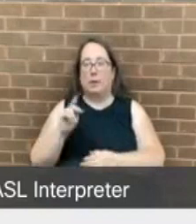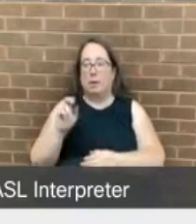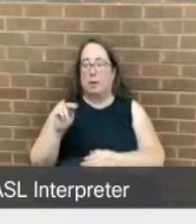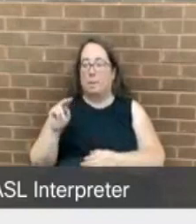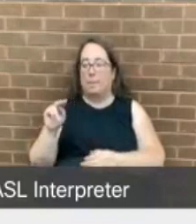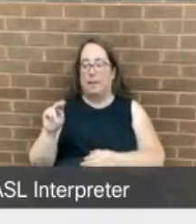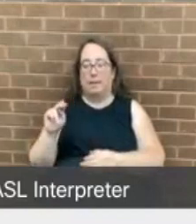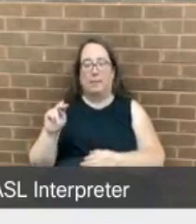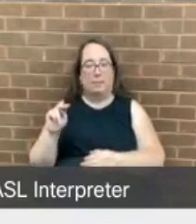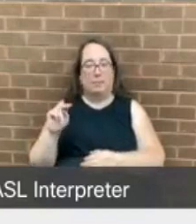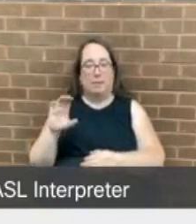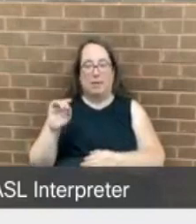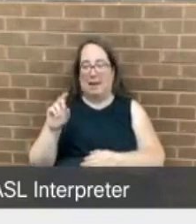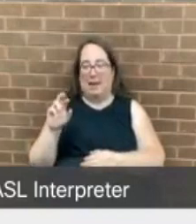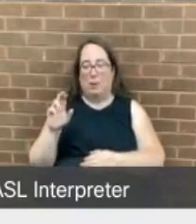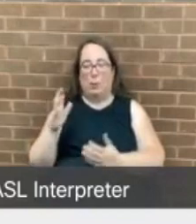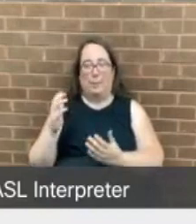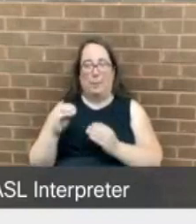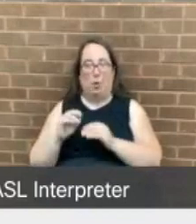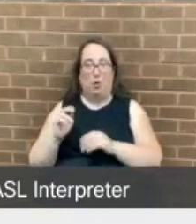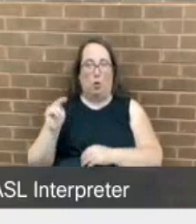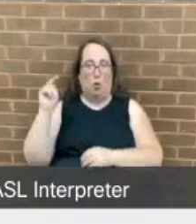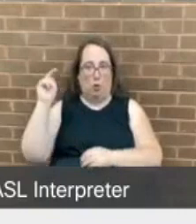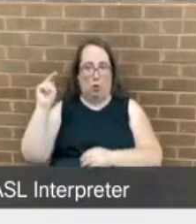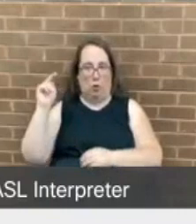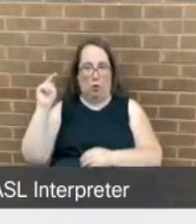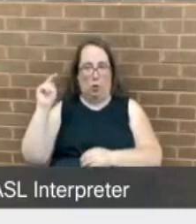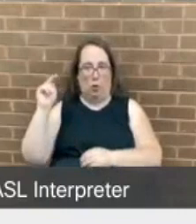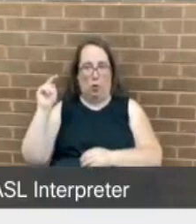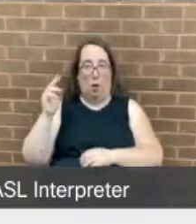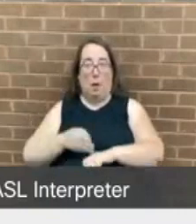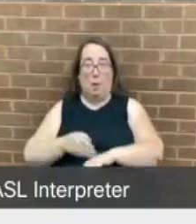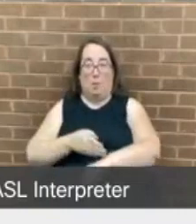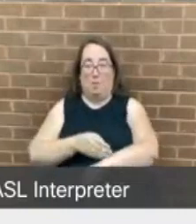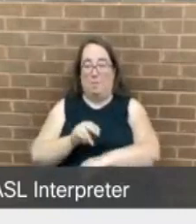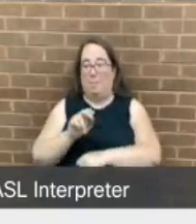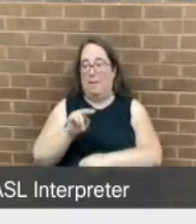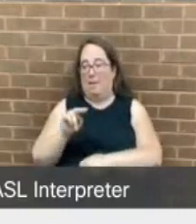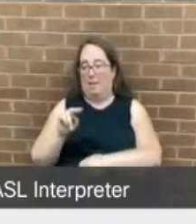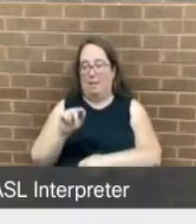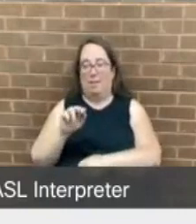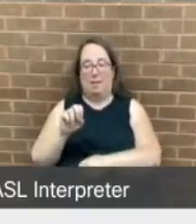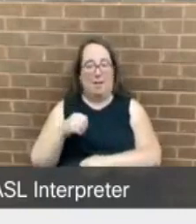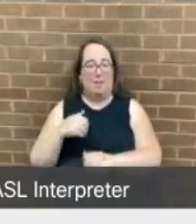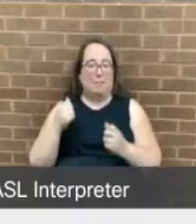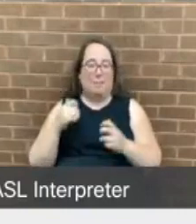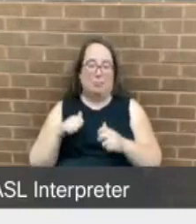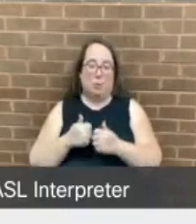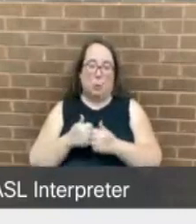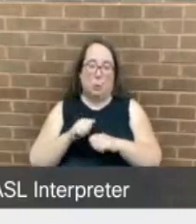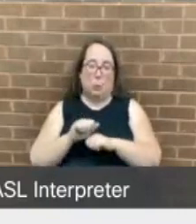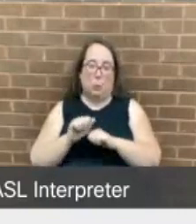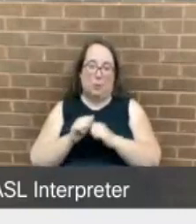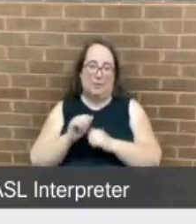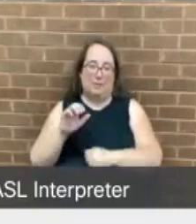bit more north and the improvements to the Penn line are coming, and we still have many challenges in working with